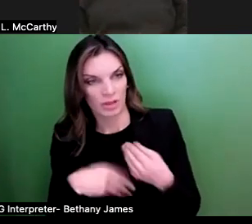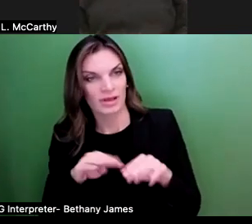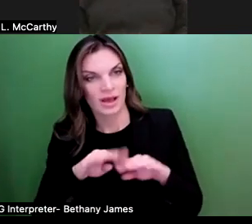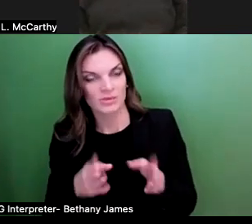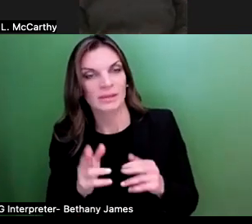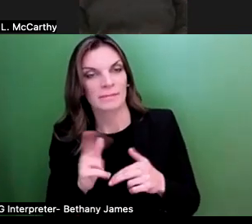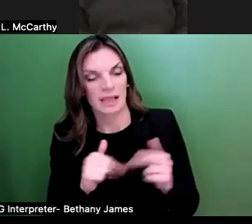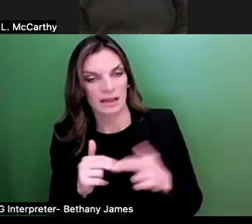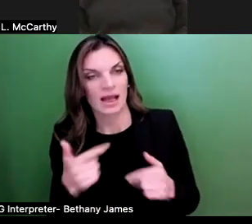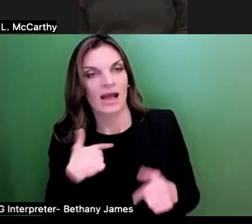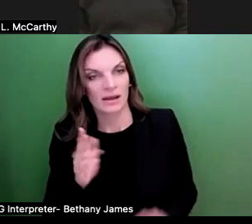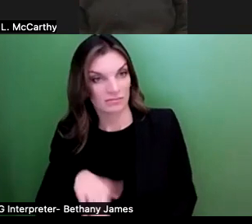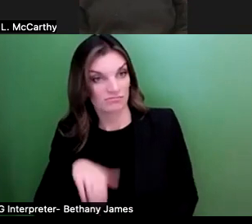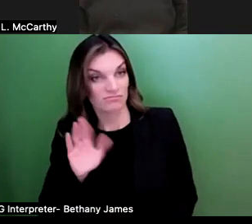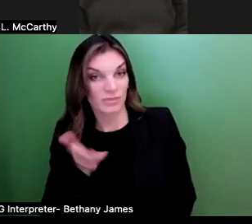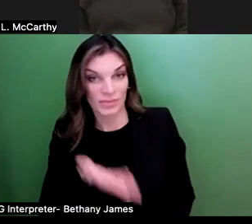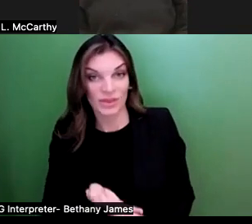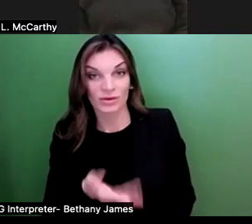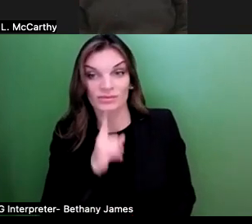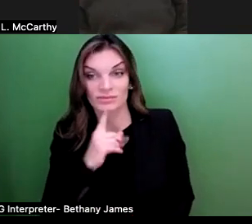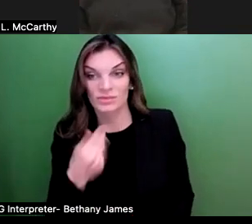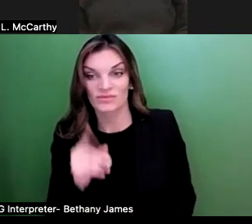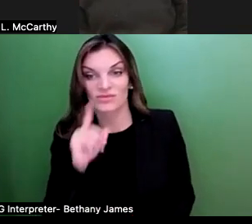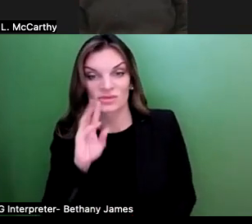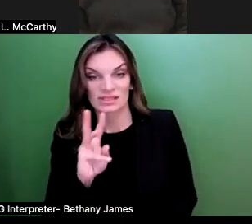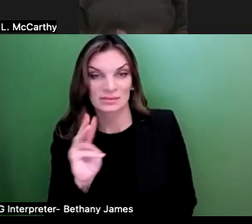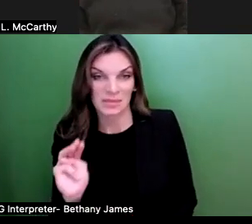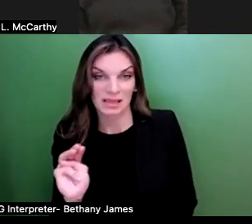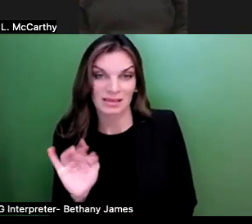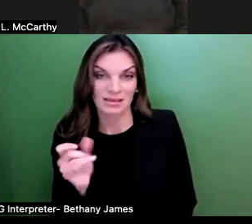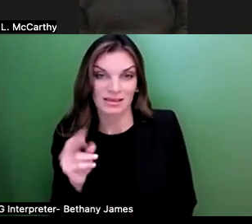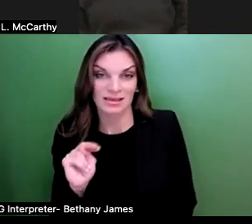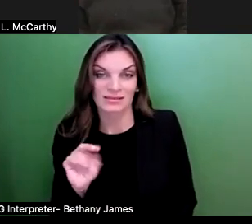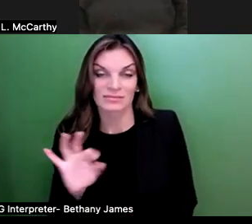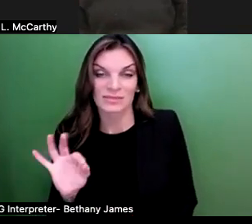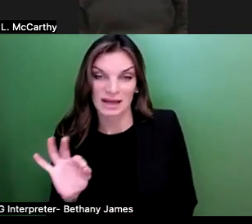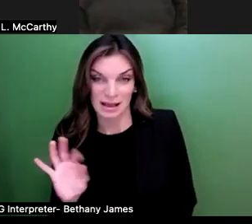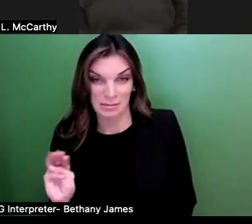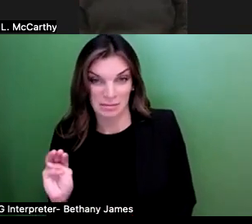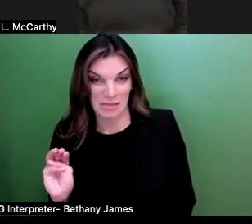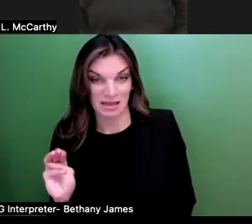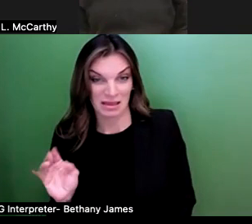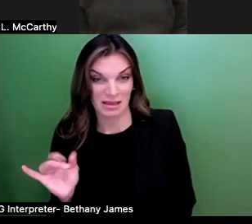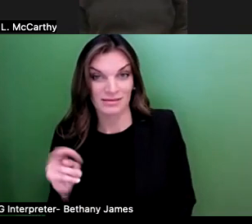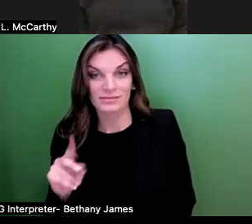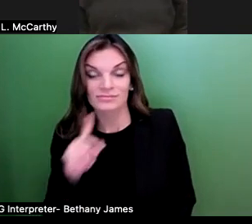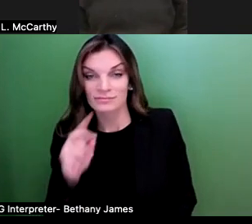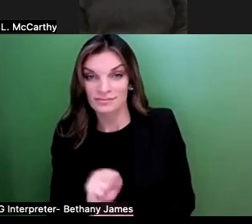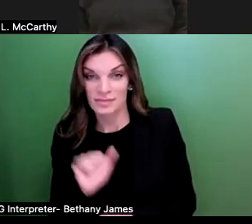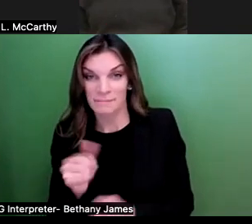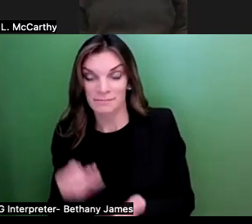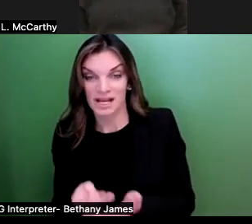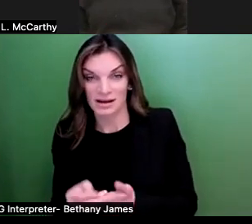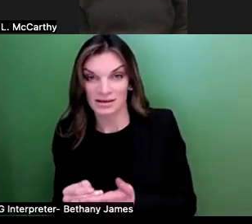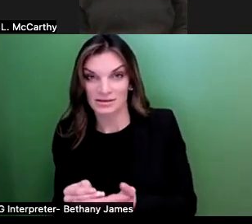that I grew up in, as a matter of fact, and it was sold for $16 million. $9 million of that is now being used